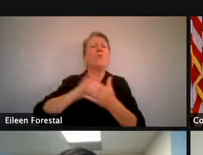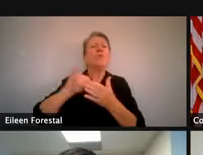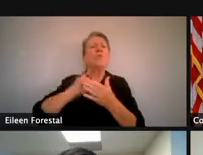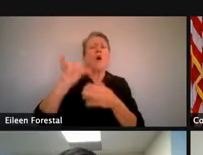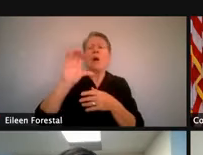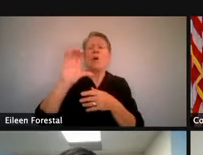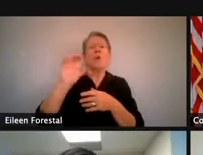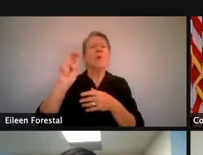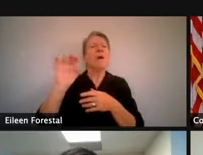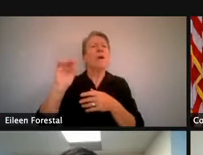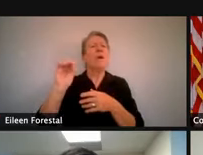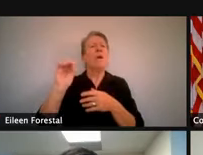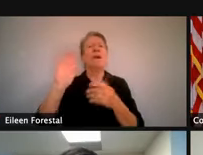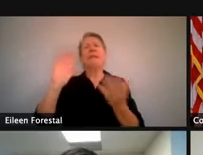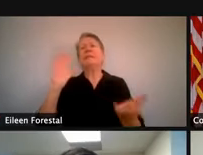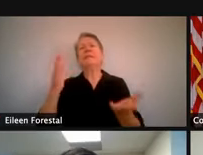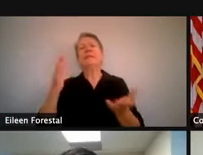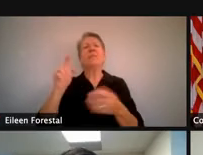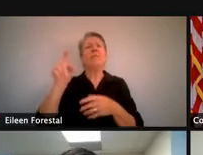you and the DGA aware?